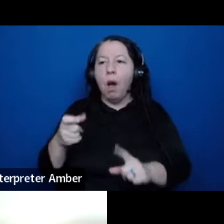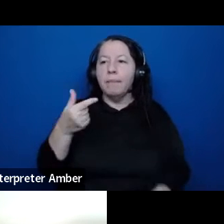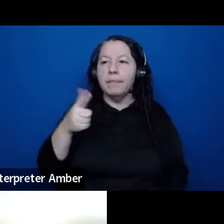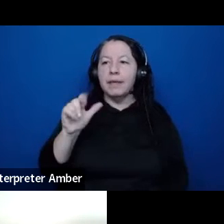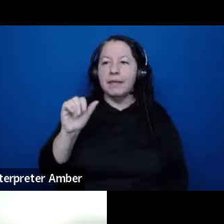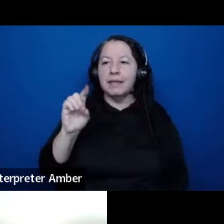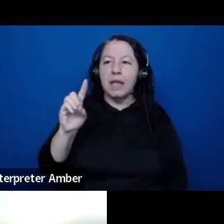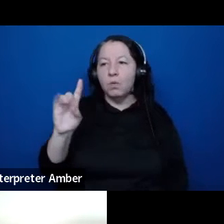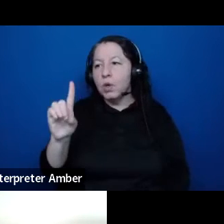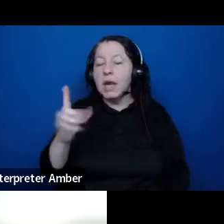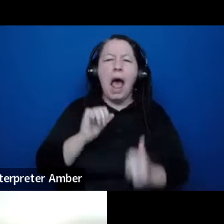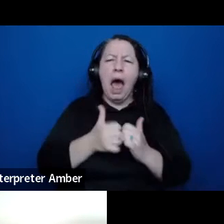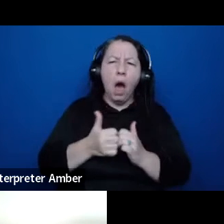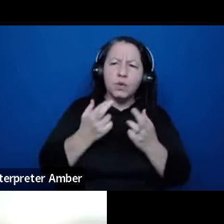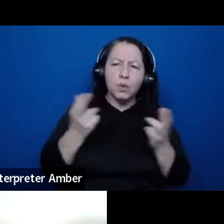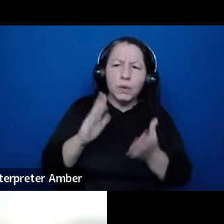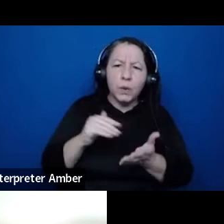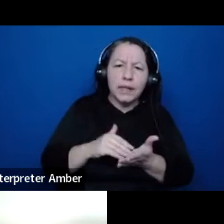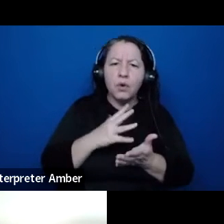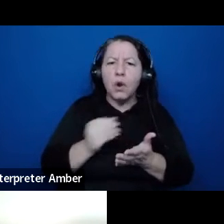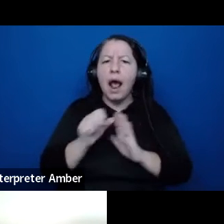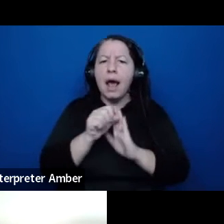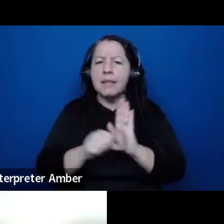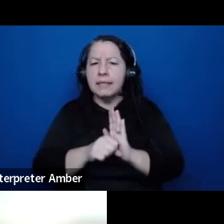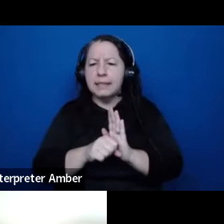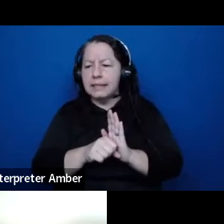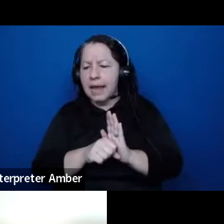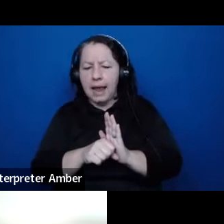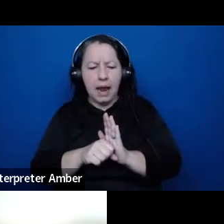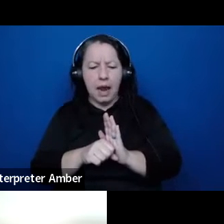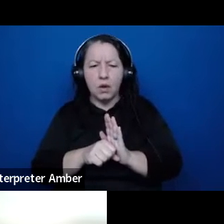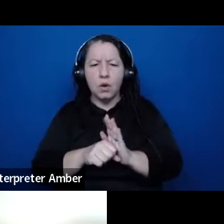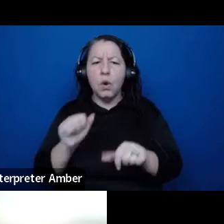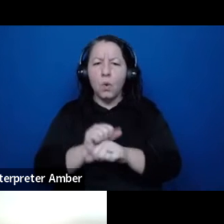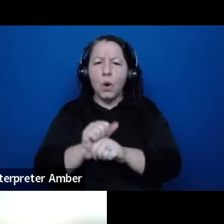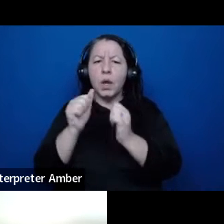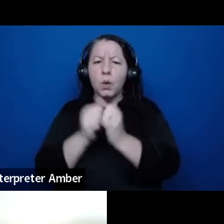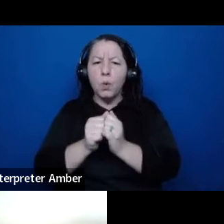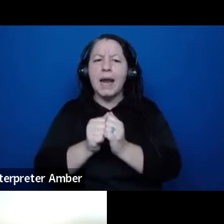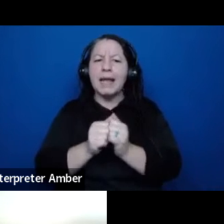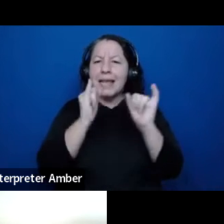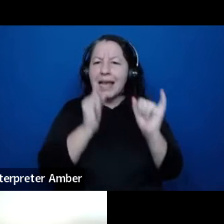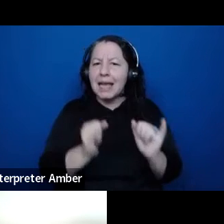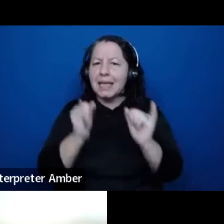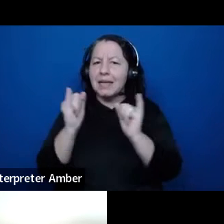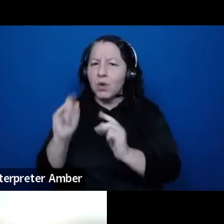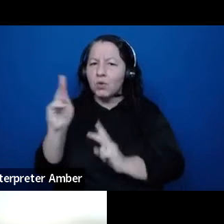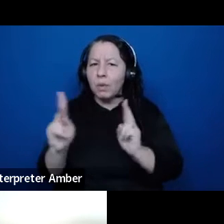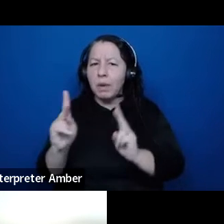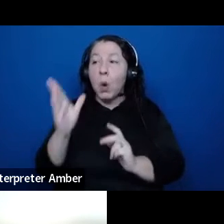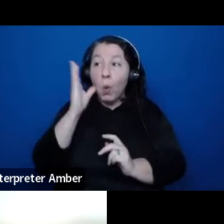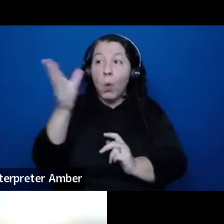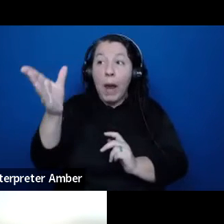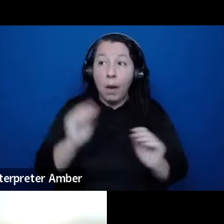center and the state working with individuals that are going to be moving to determine